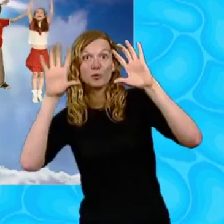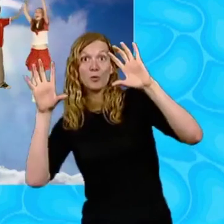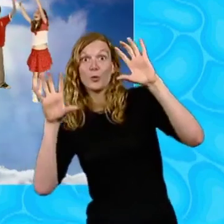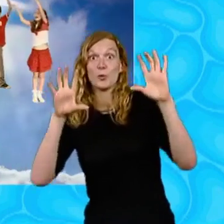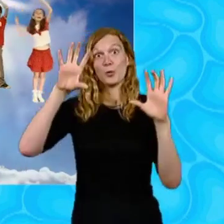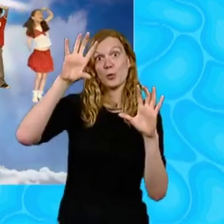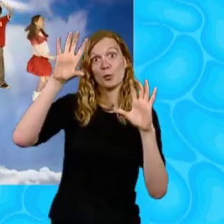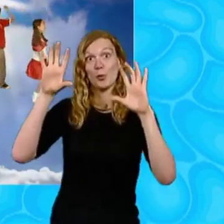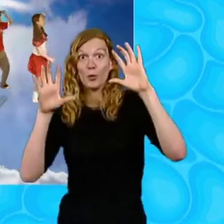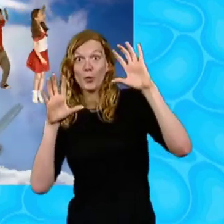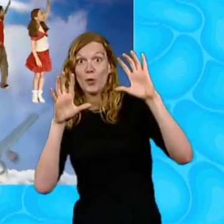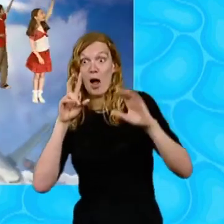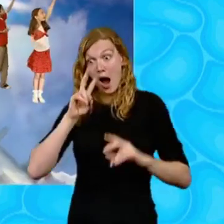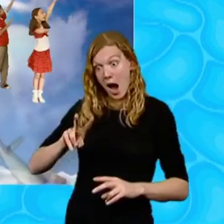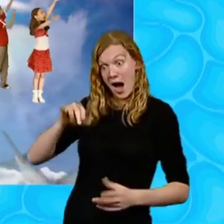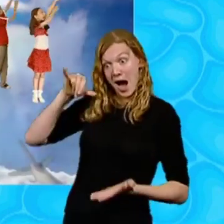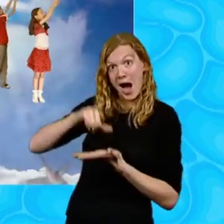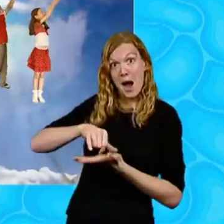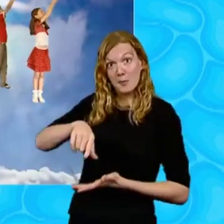by at the airport.